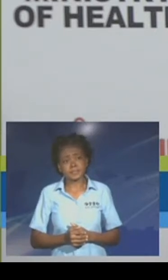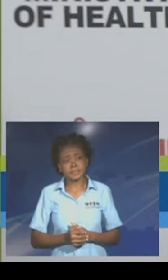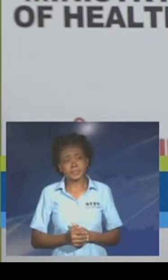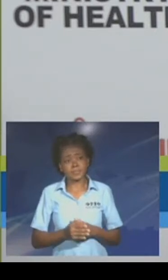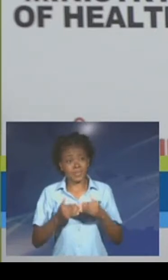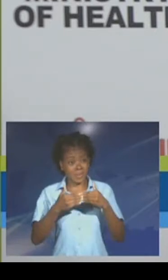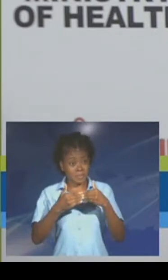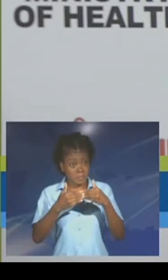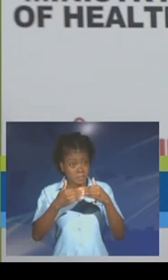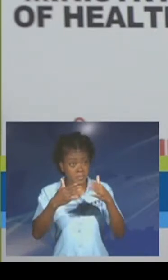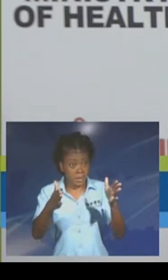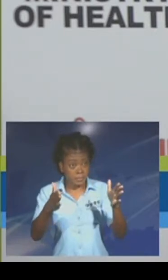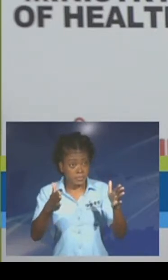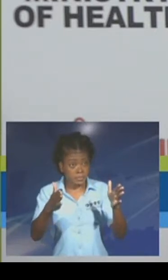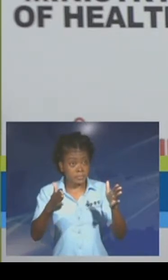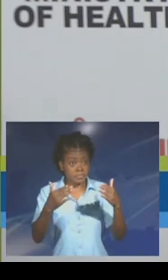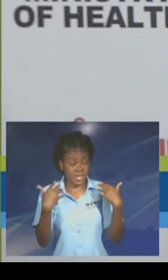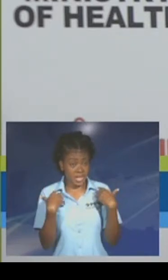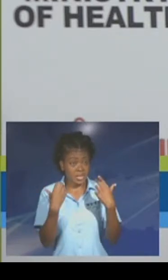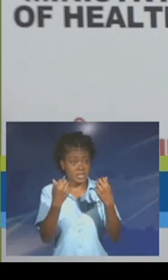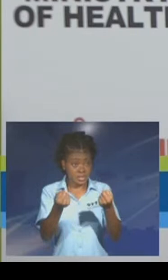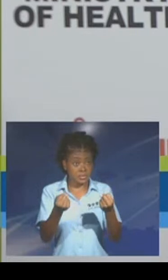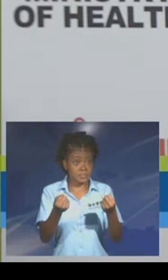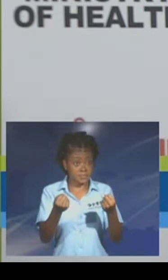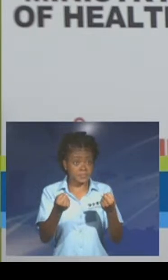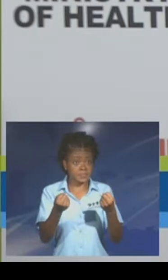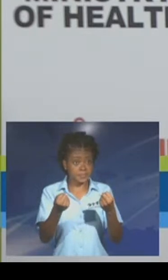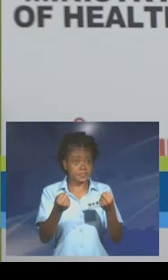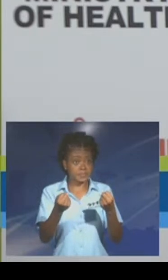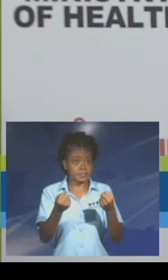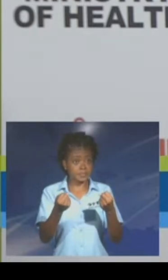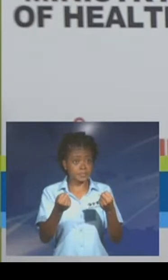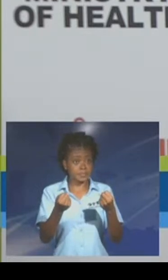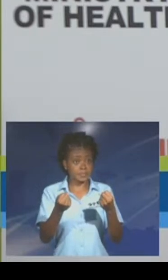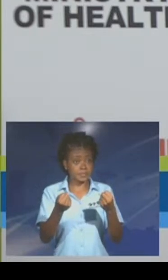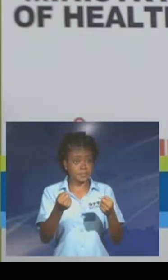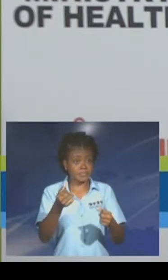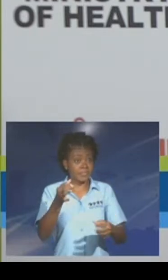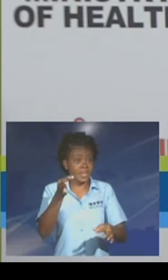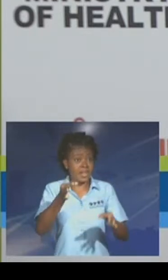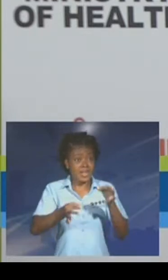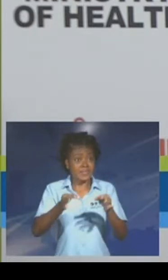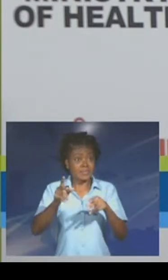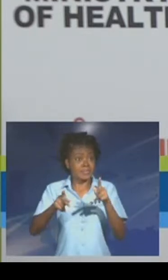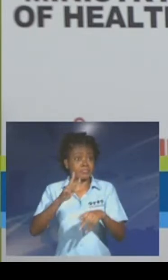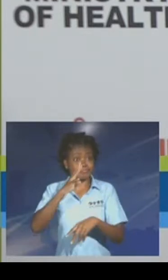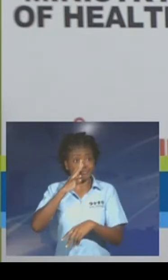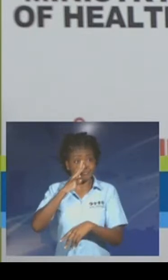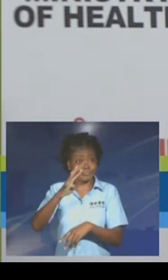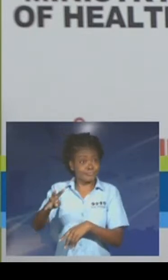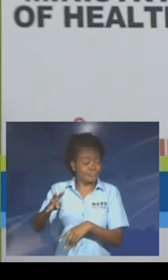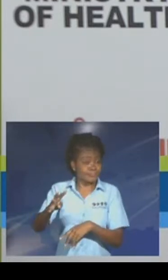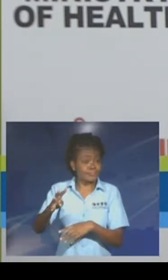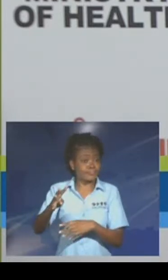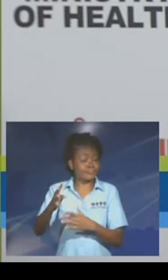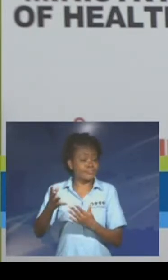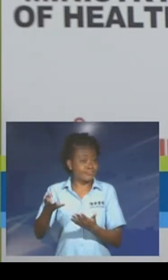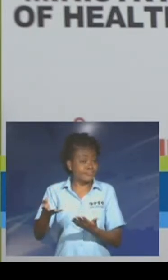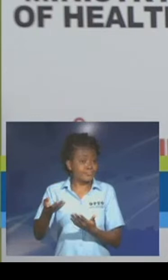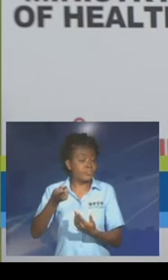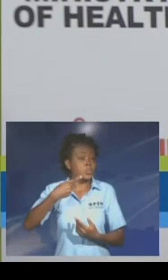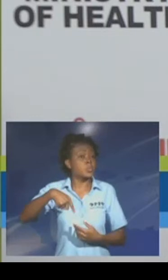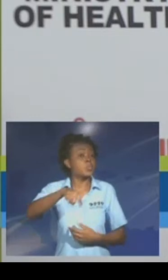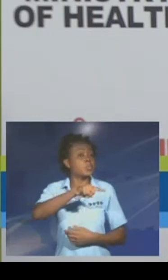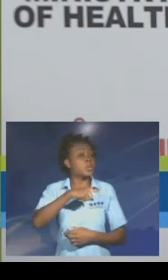us, especially if we are in close skin-to-skin contact with someone. So we read the reports. There